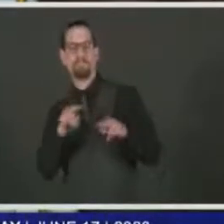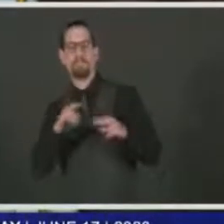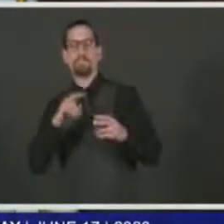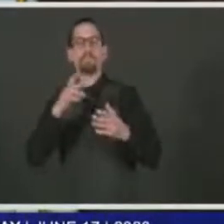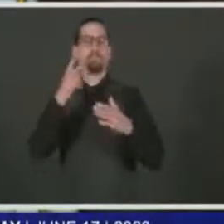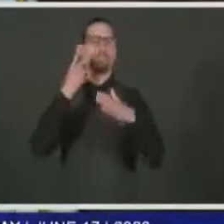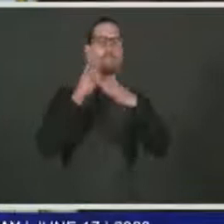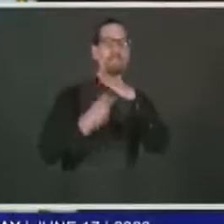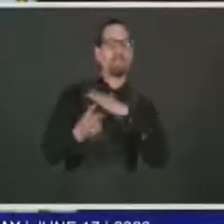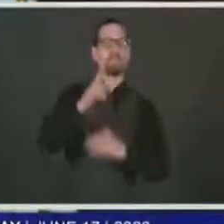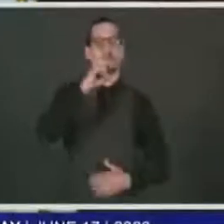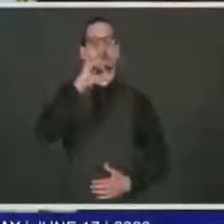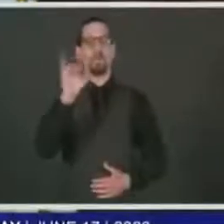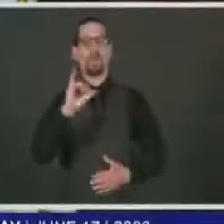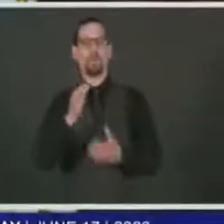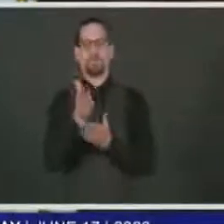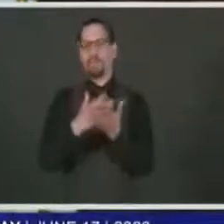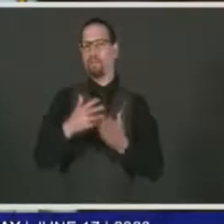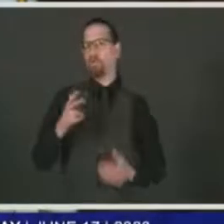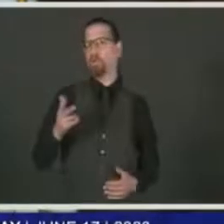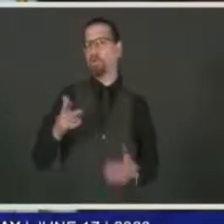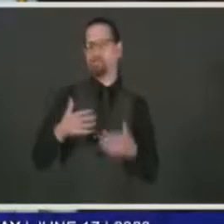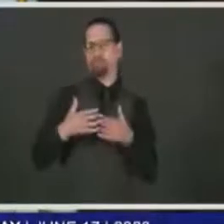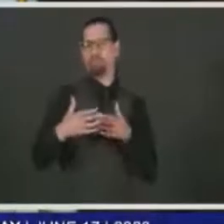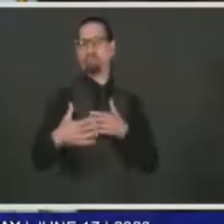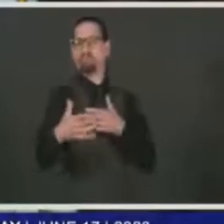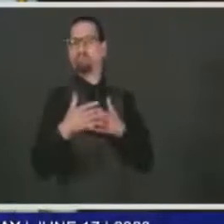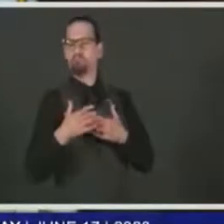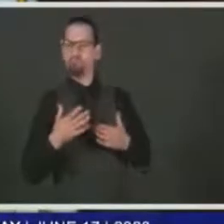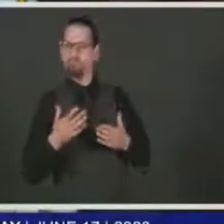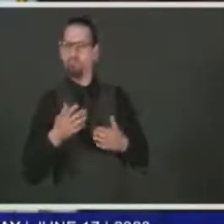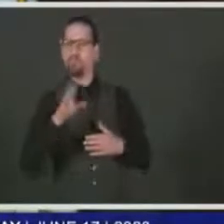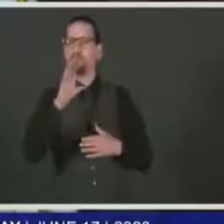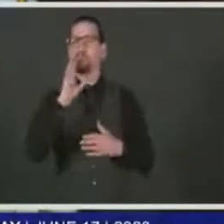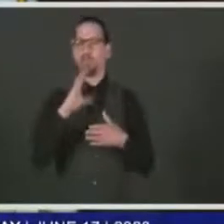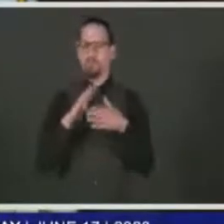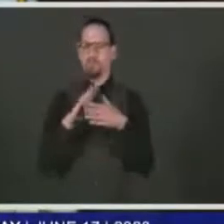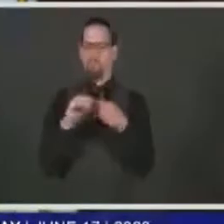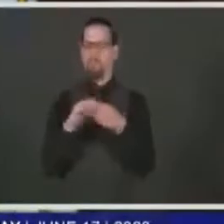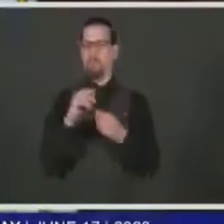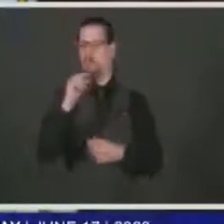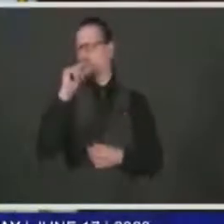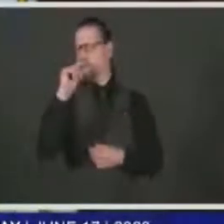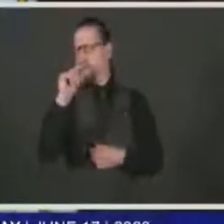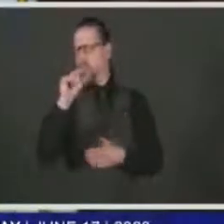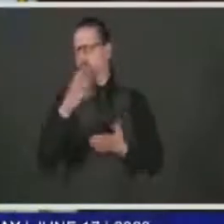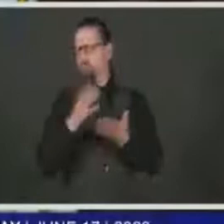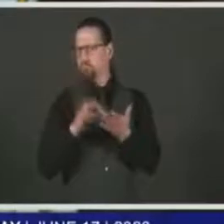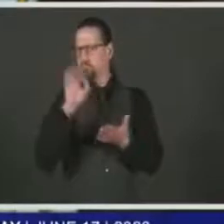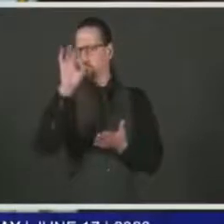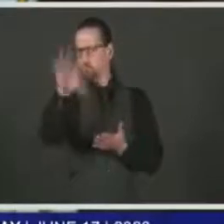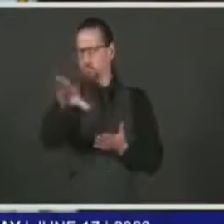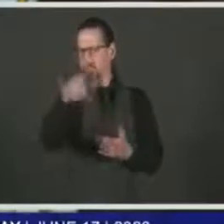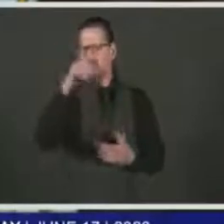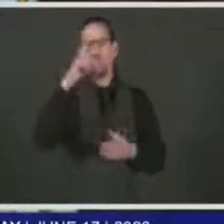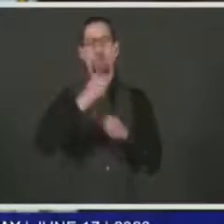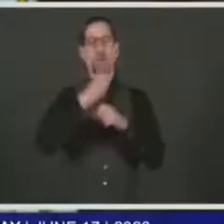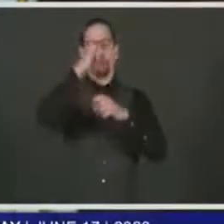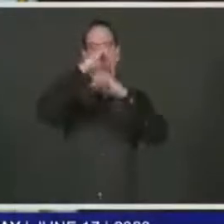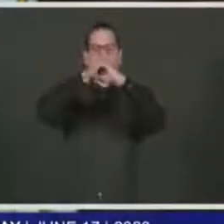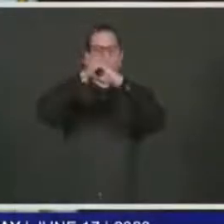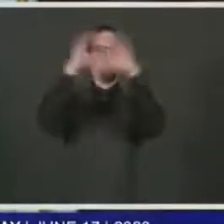even though we're still weeks away from phase 3, so that you can get prepared. So if you're a small business or